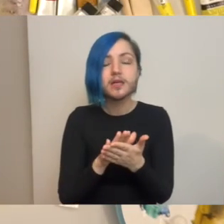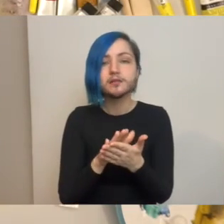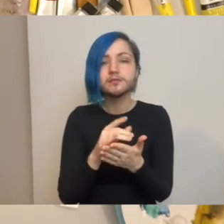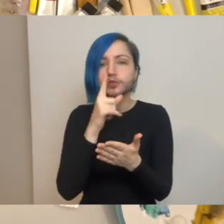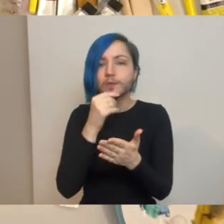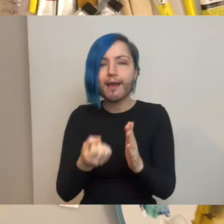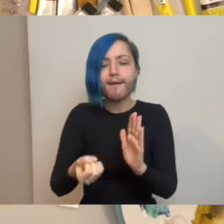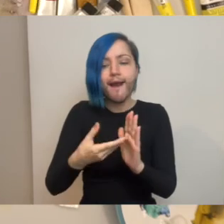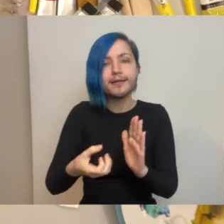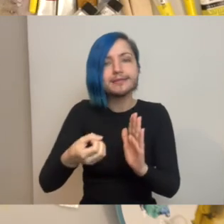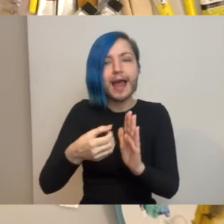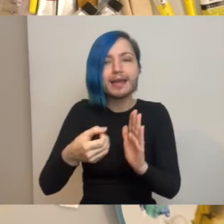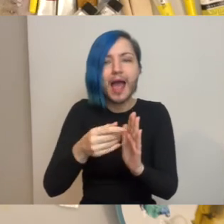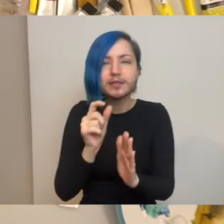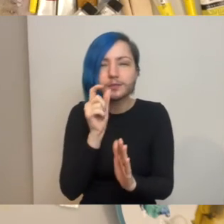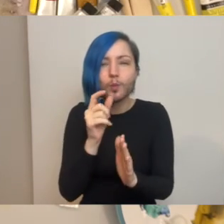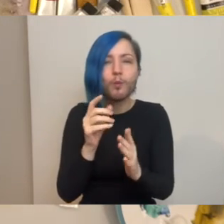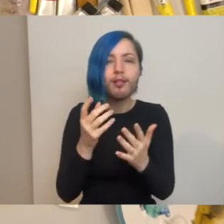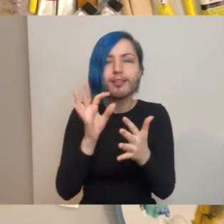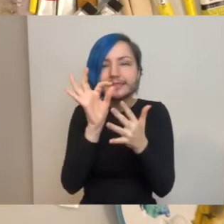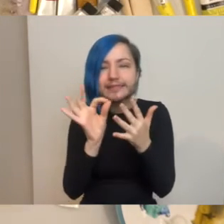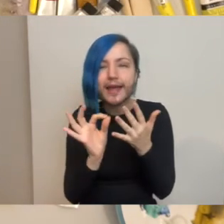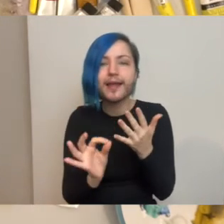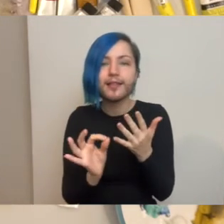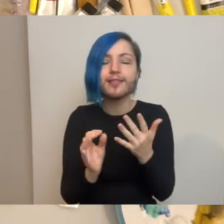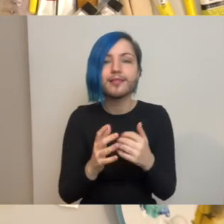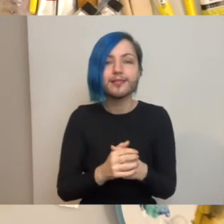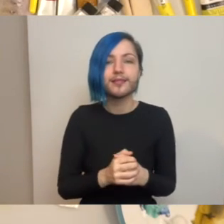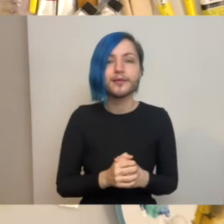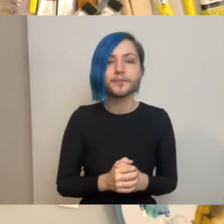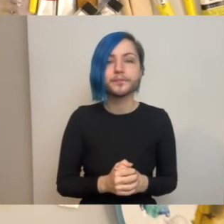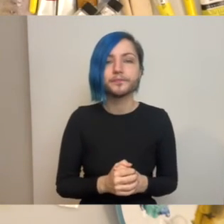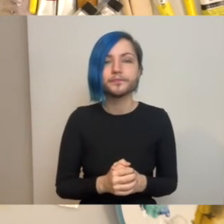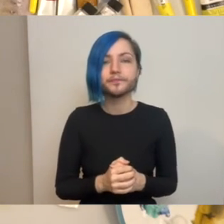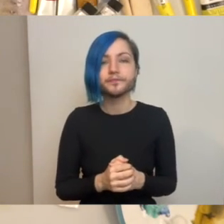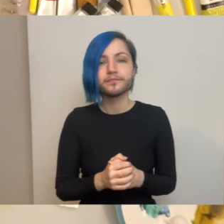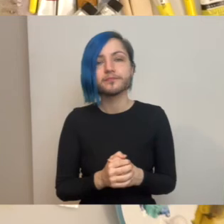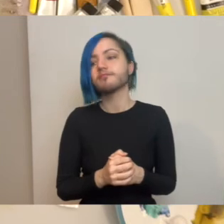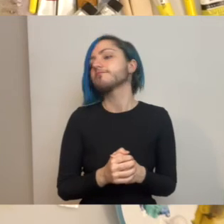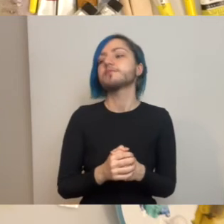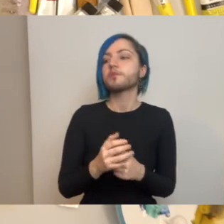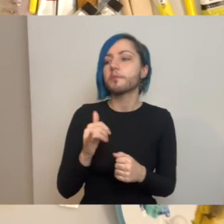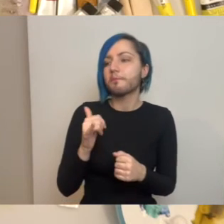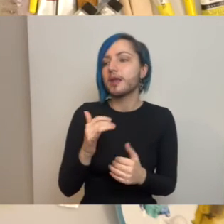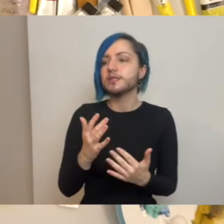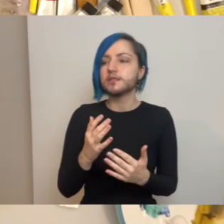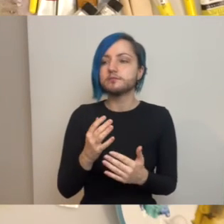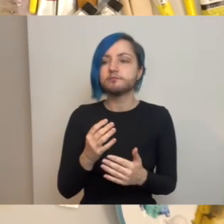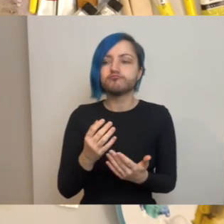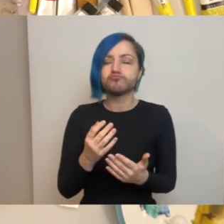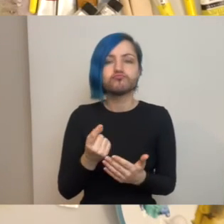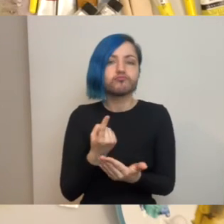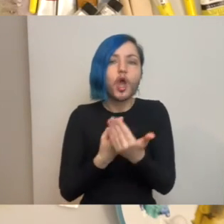So I might play with that. Bear with me, okay? So,